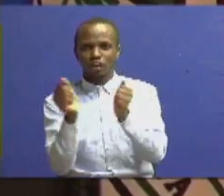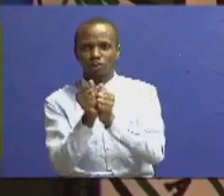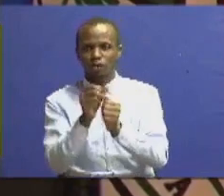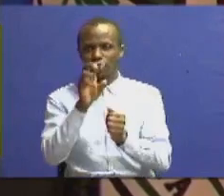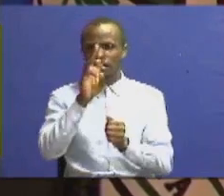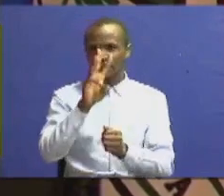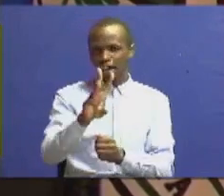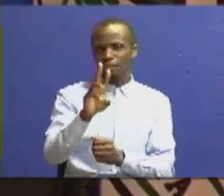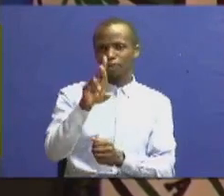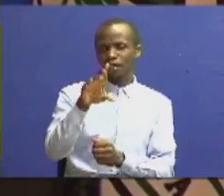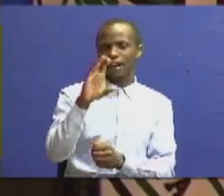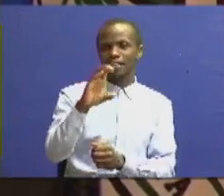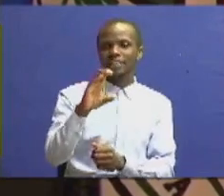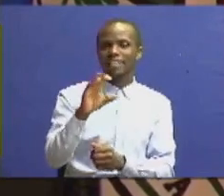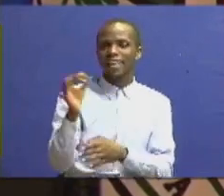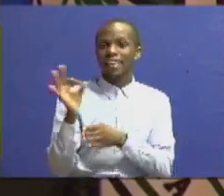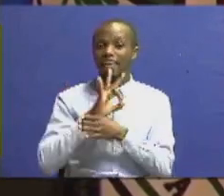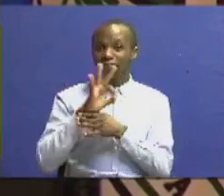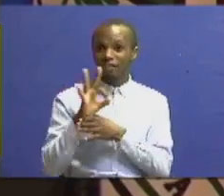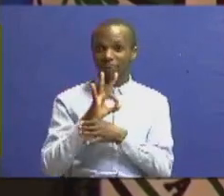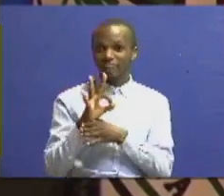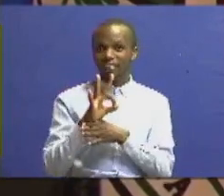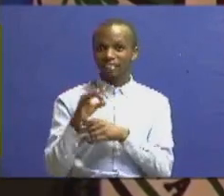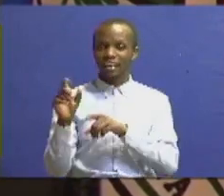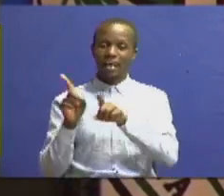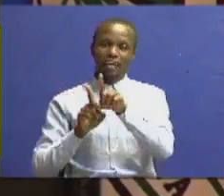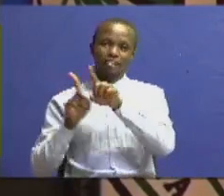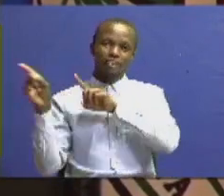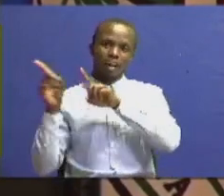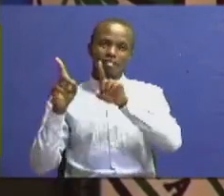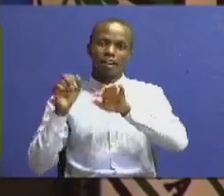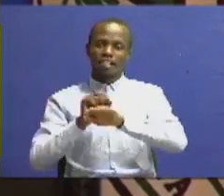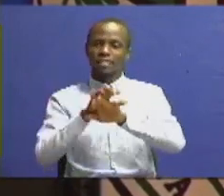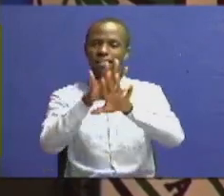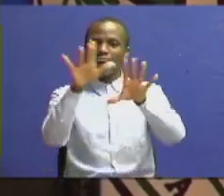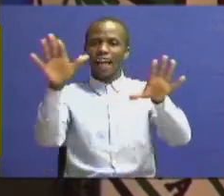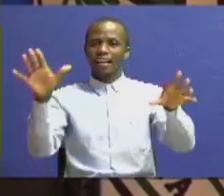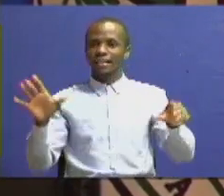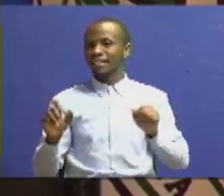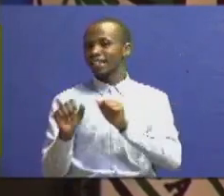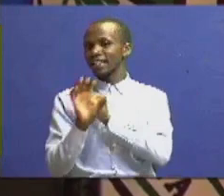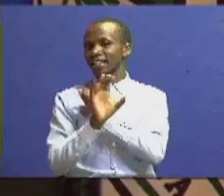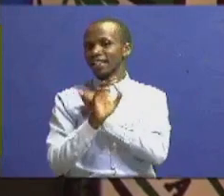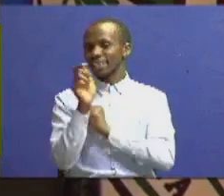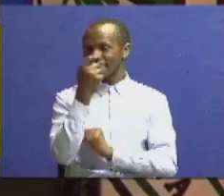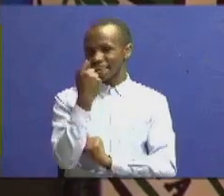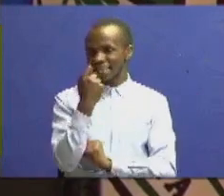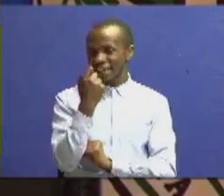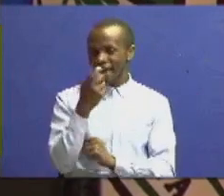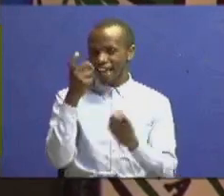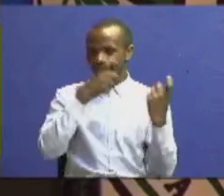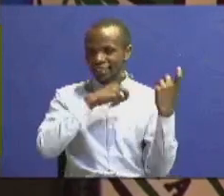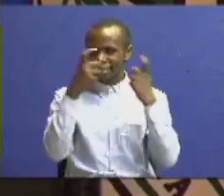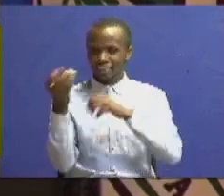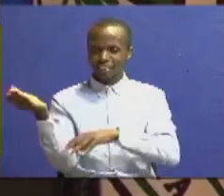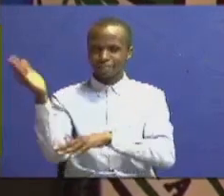WRC event, Safari Rally Kenya, and since it came